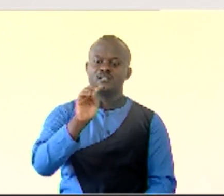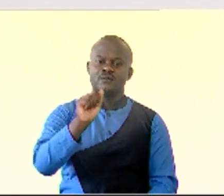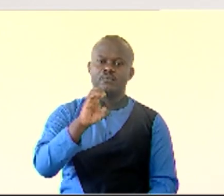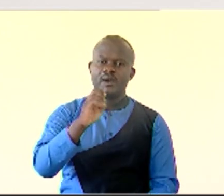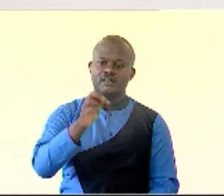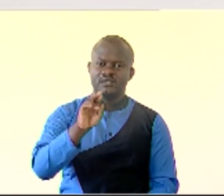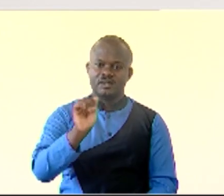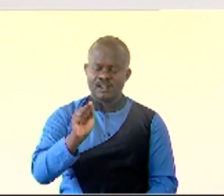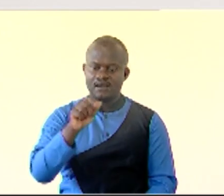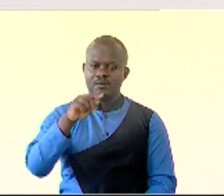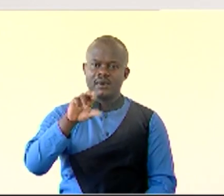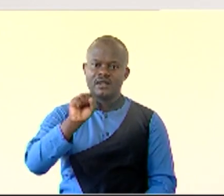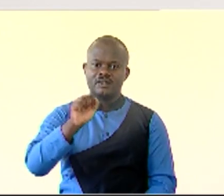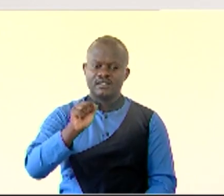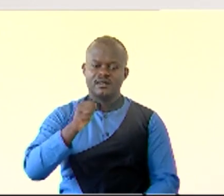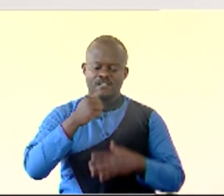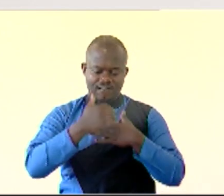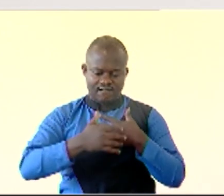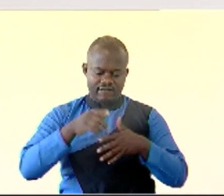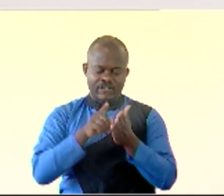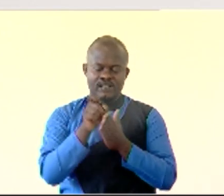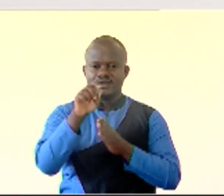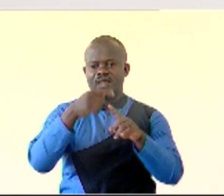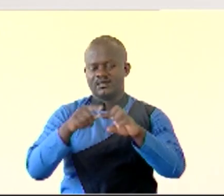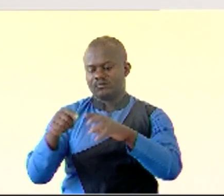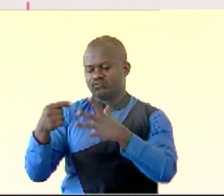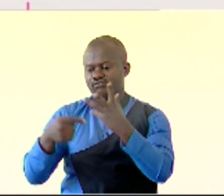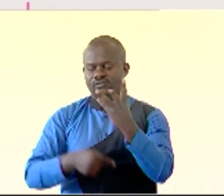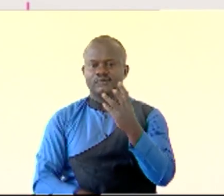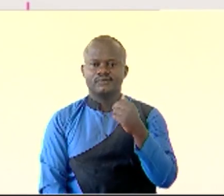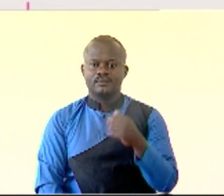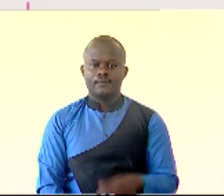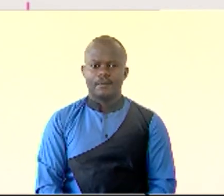fungi, parasites, viruses, chemicals, and etc.